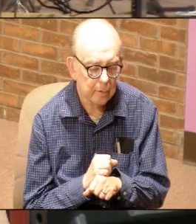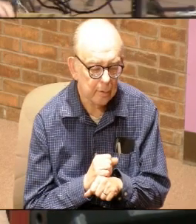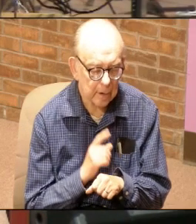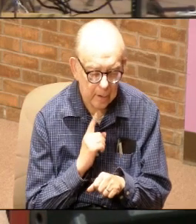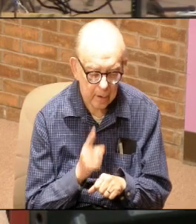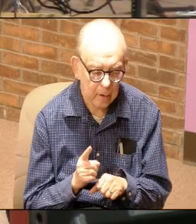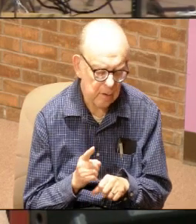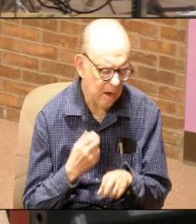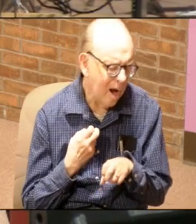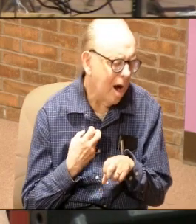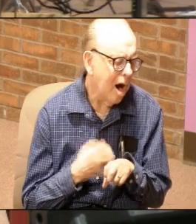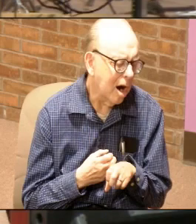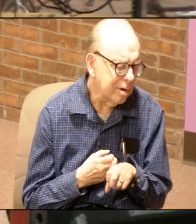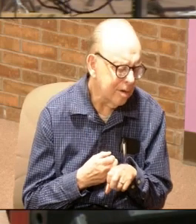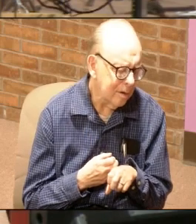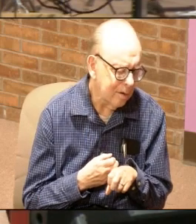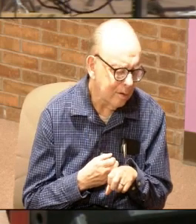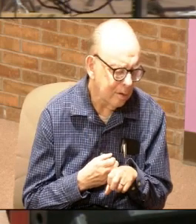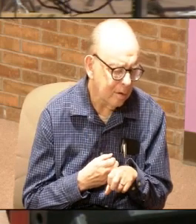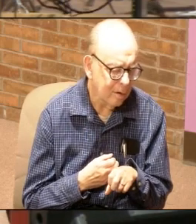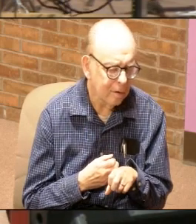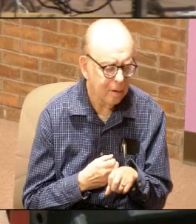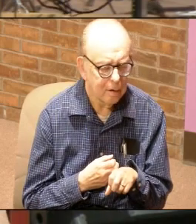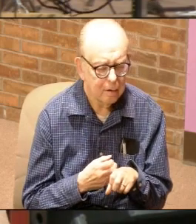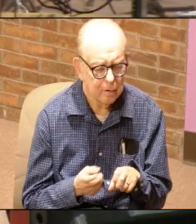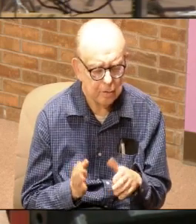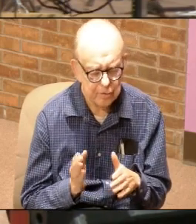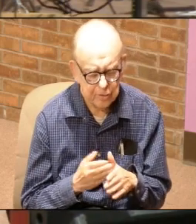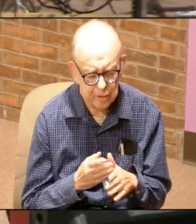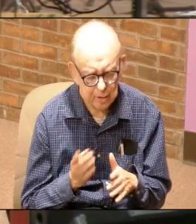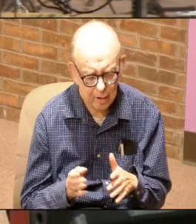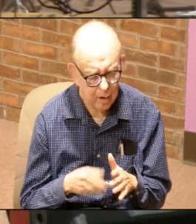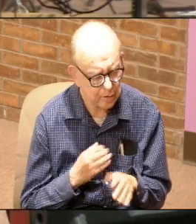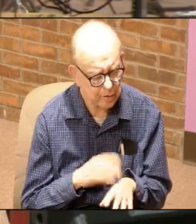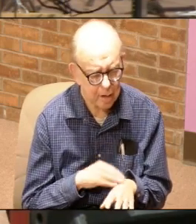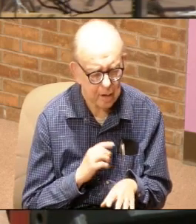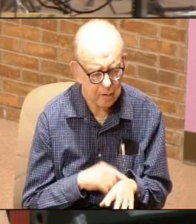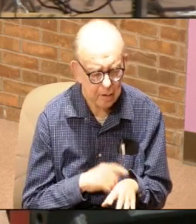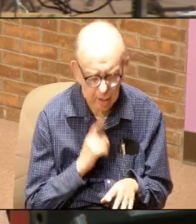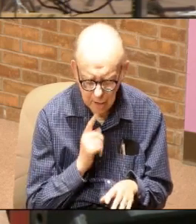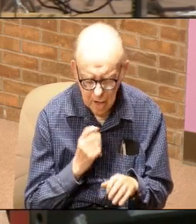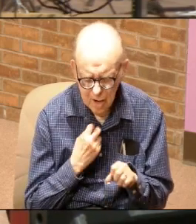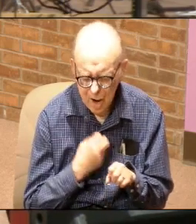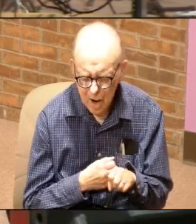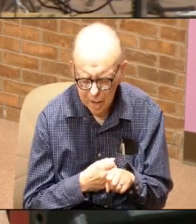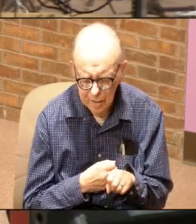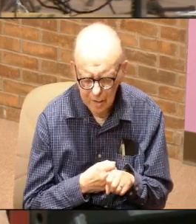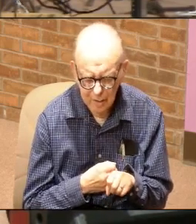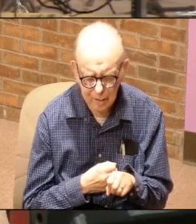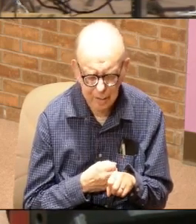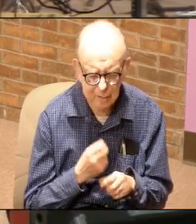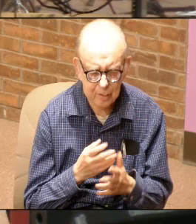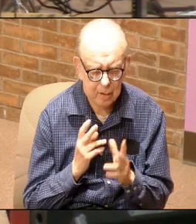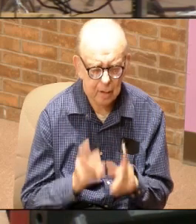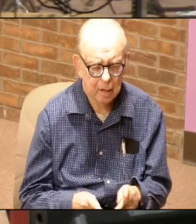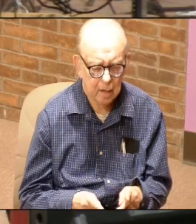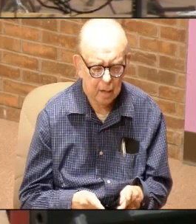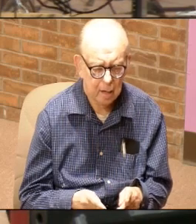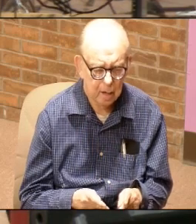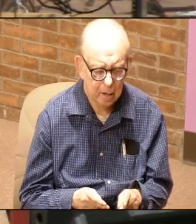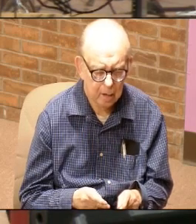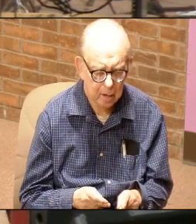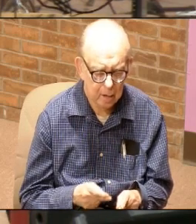It is very hard, and I share all the time, it is very hard for somebody who's